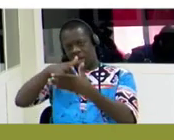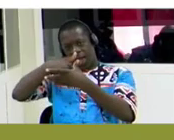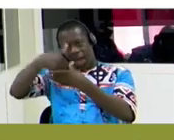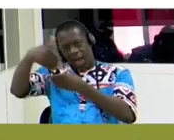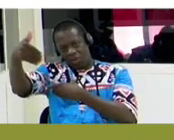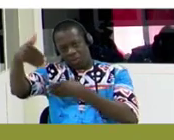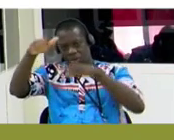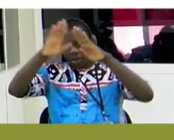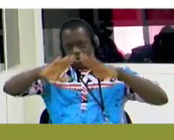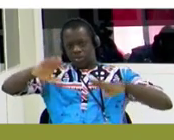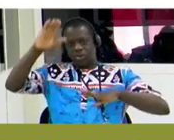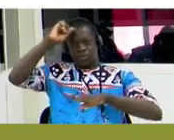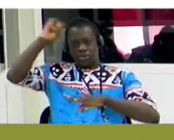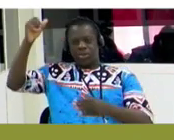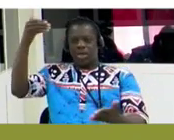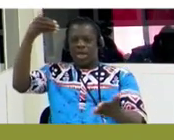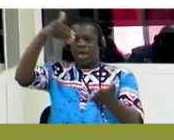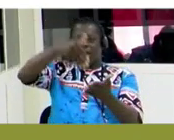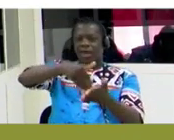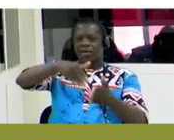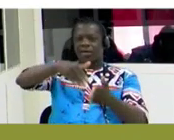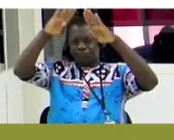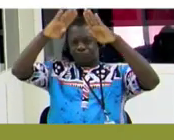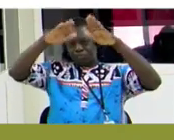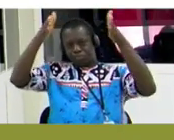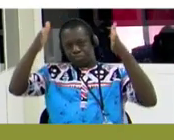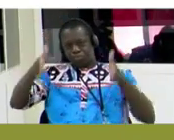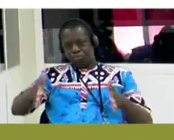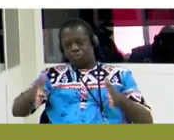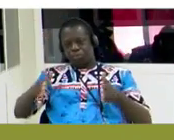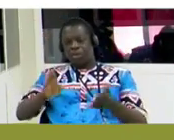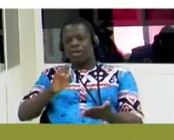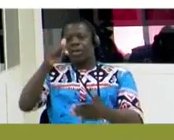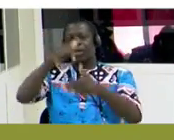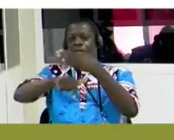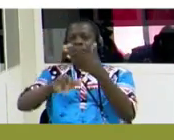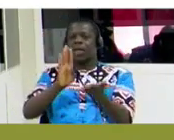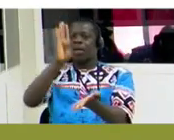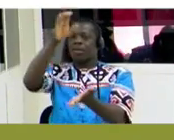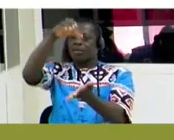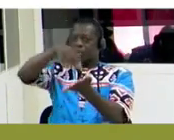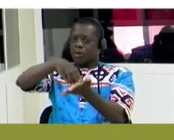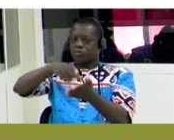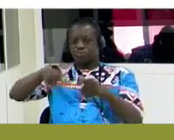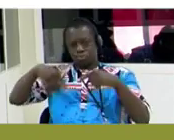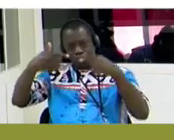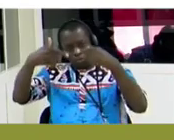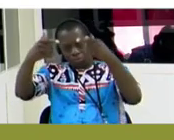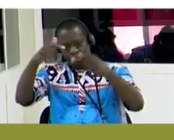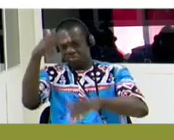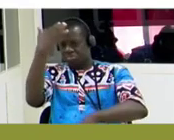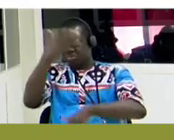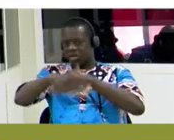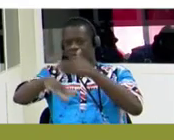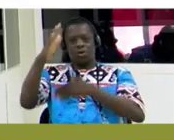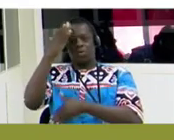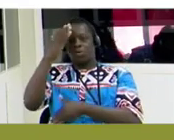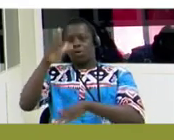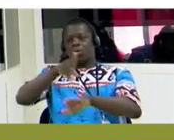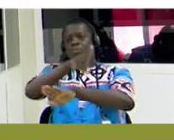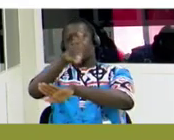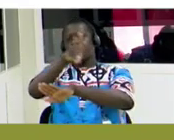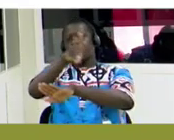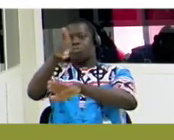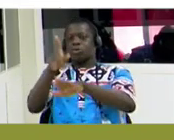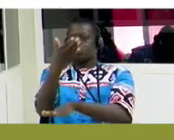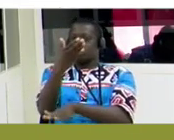arch, and proceeded. But with all, and never knew where we were going. Until we reached at the